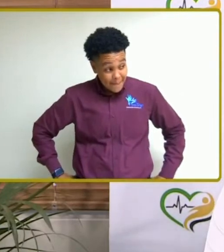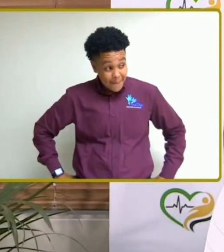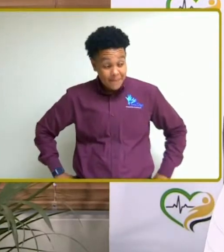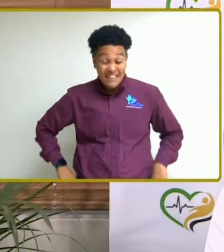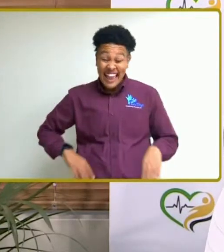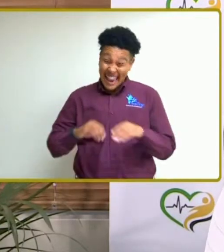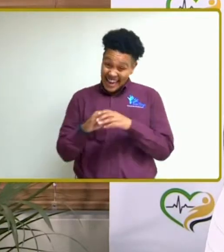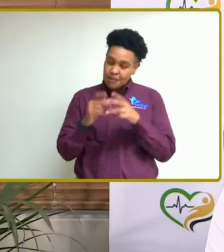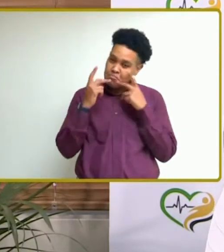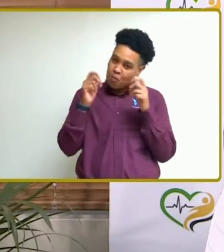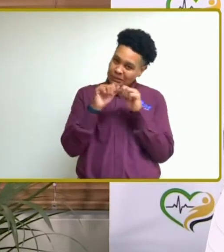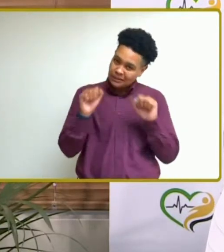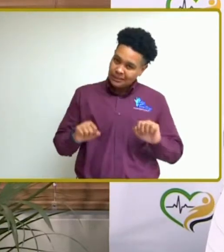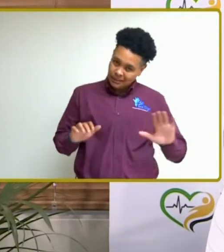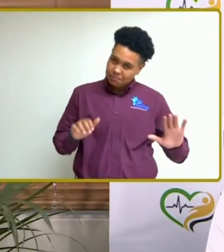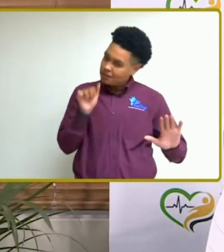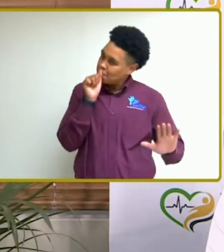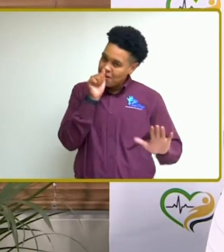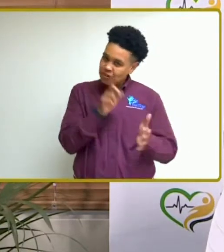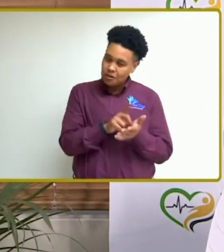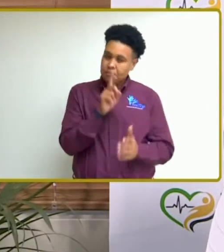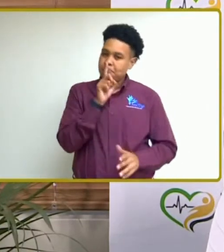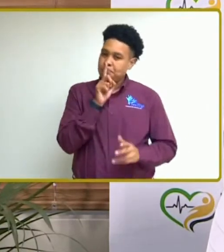system. And so